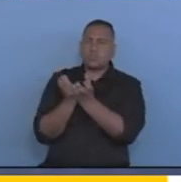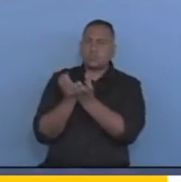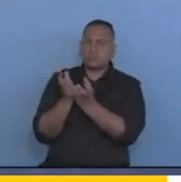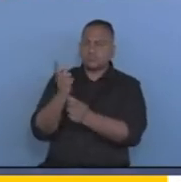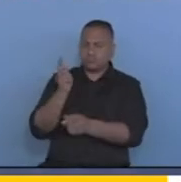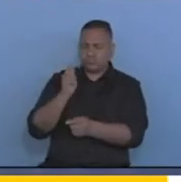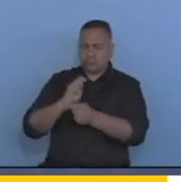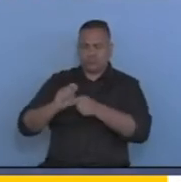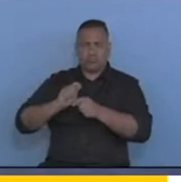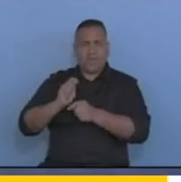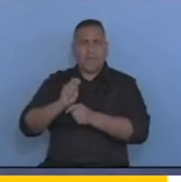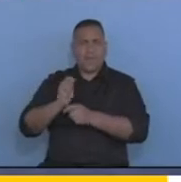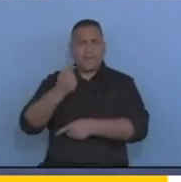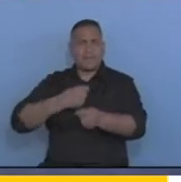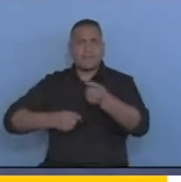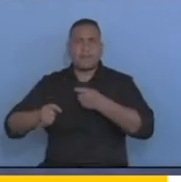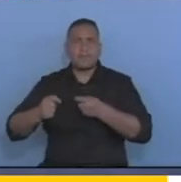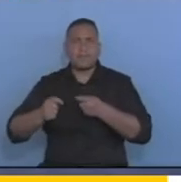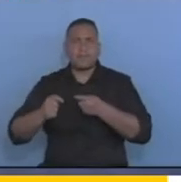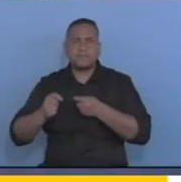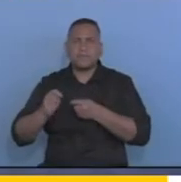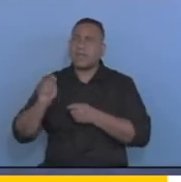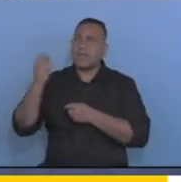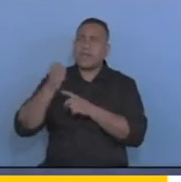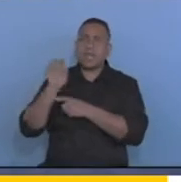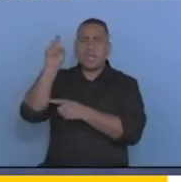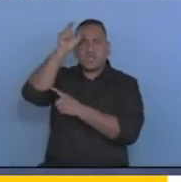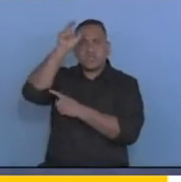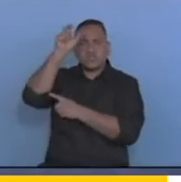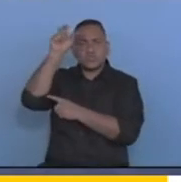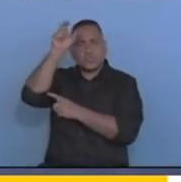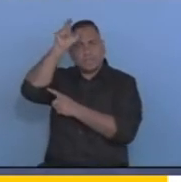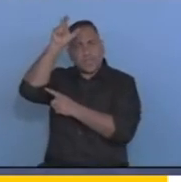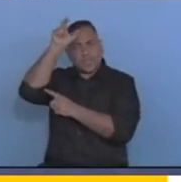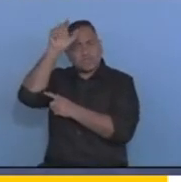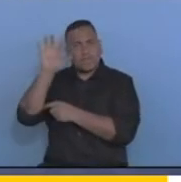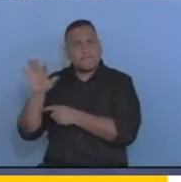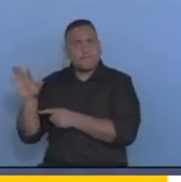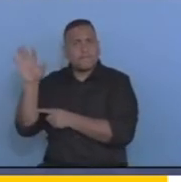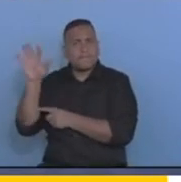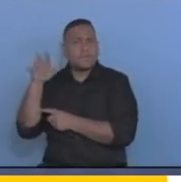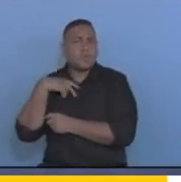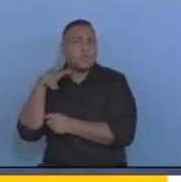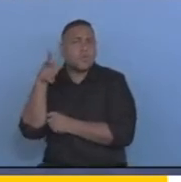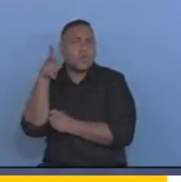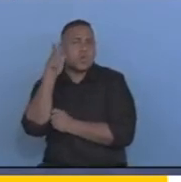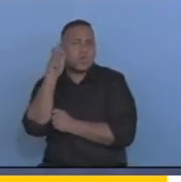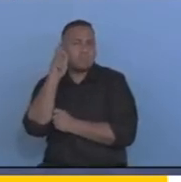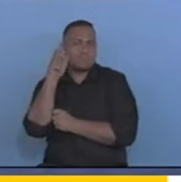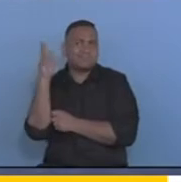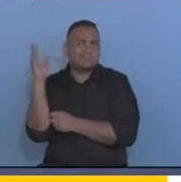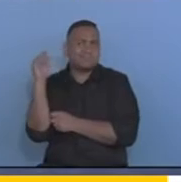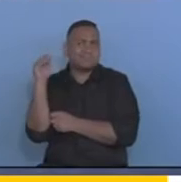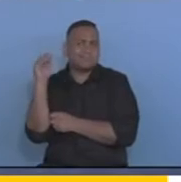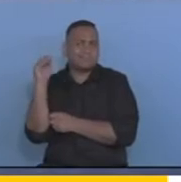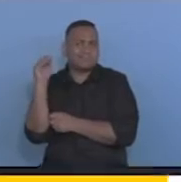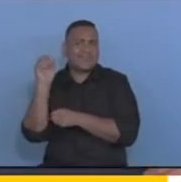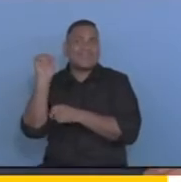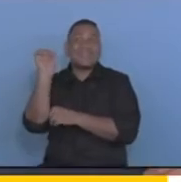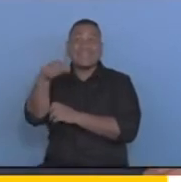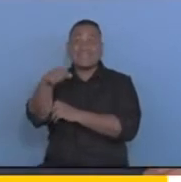or something like that. I heard a birdie. Yes. We had a competitor,